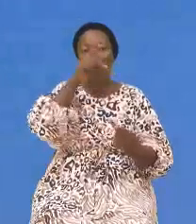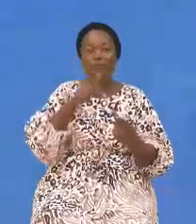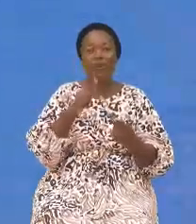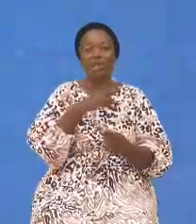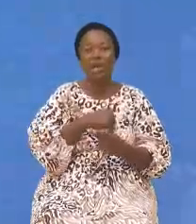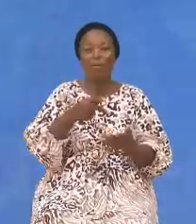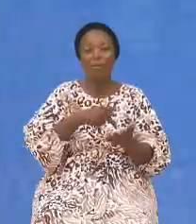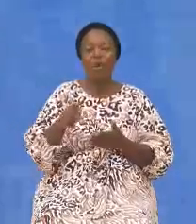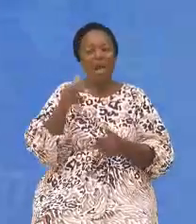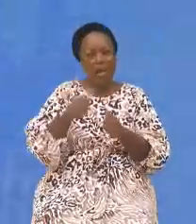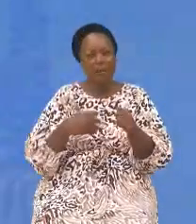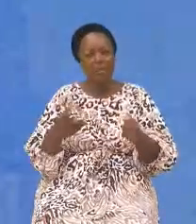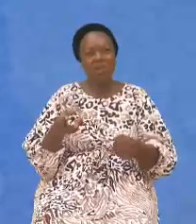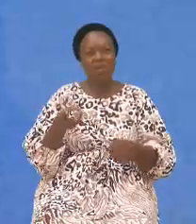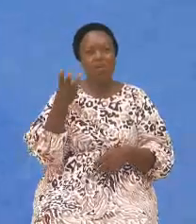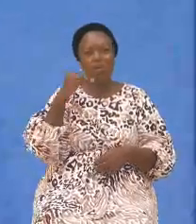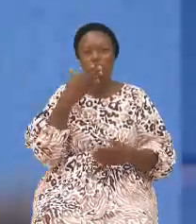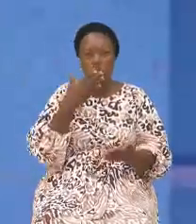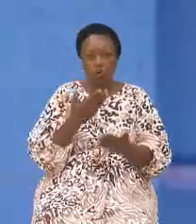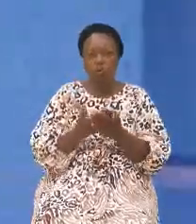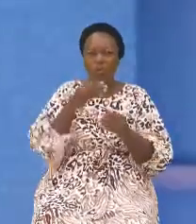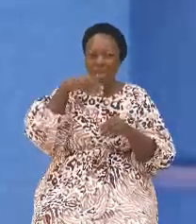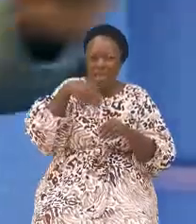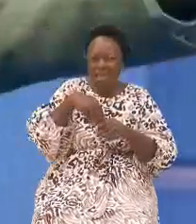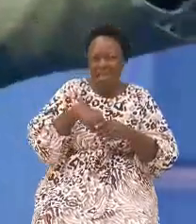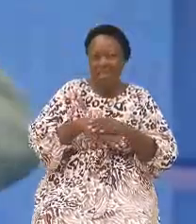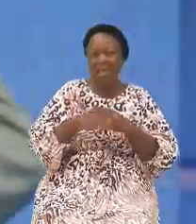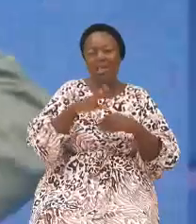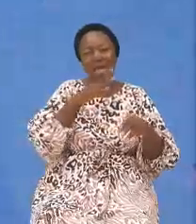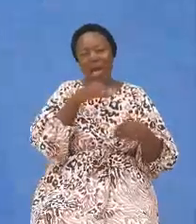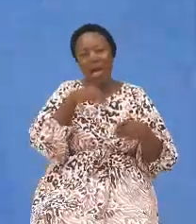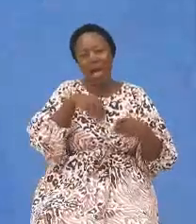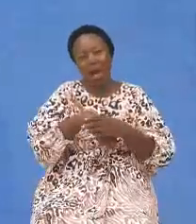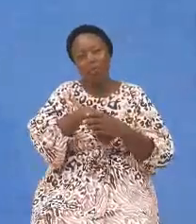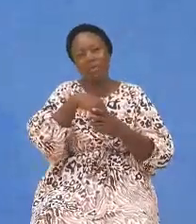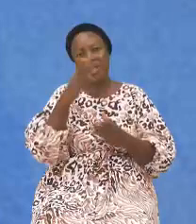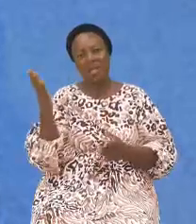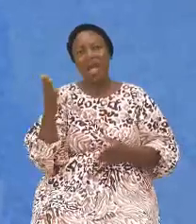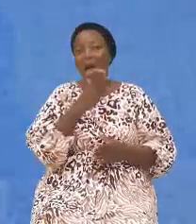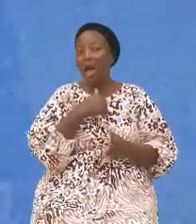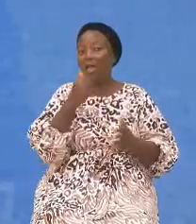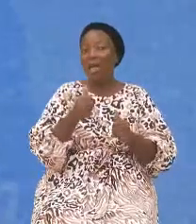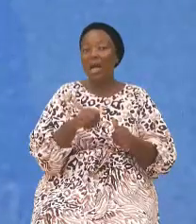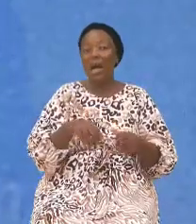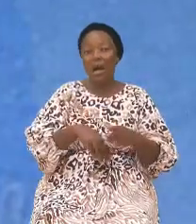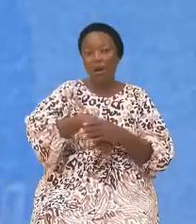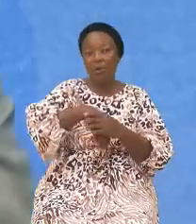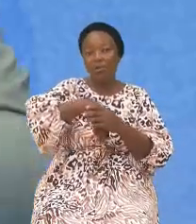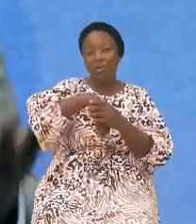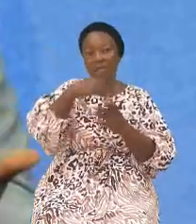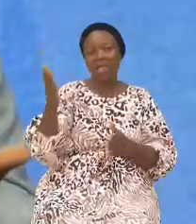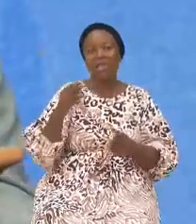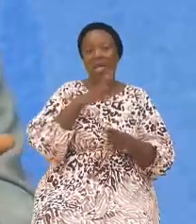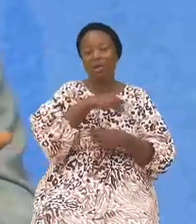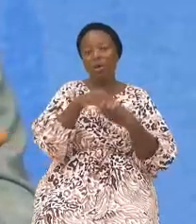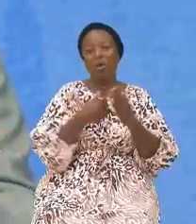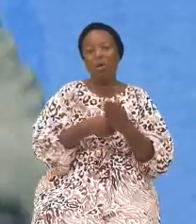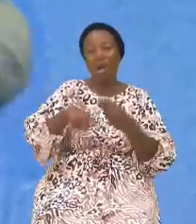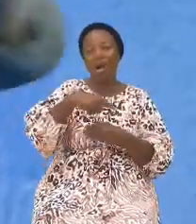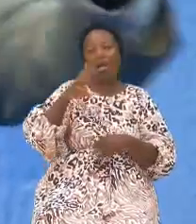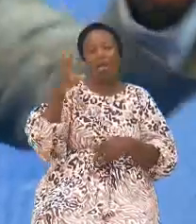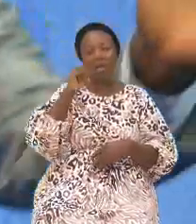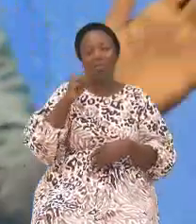holy, they were perfect, they were pure. Everything was good inside,